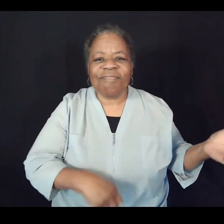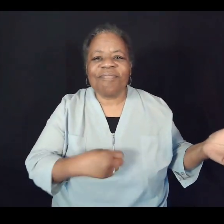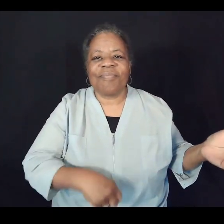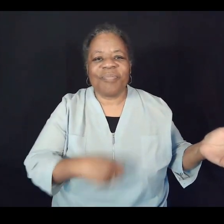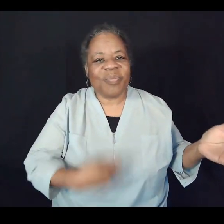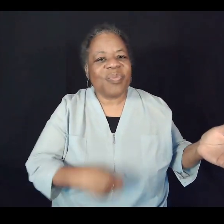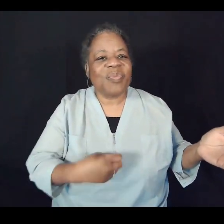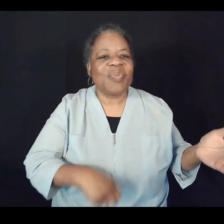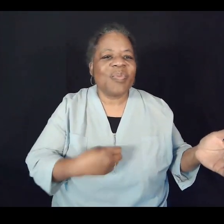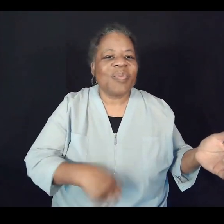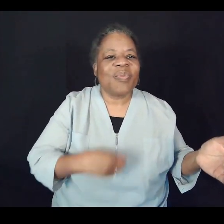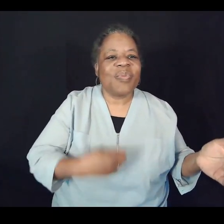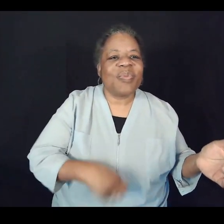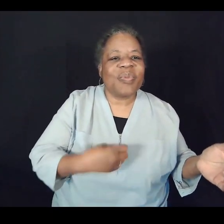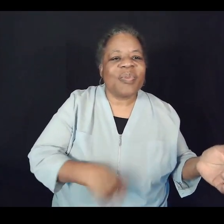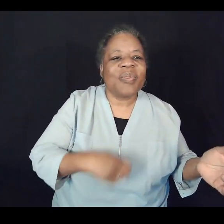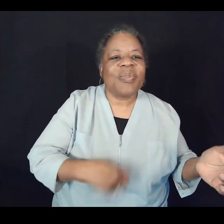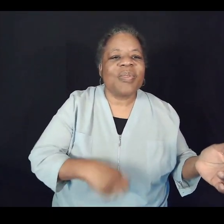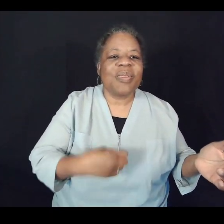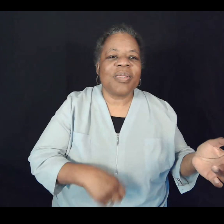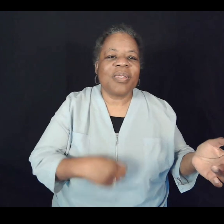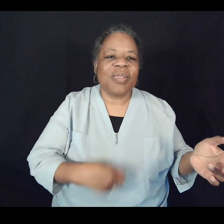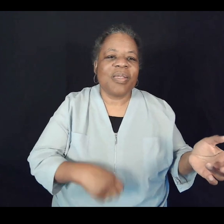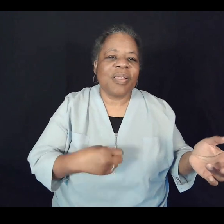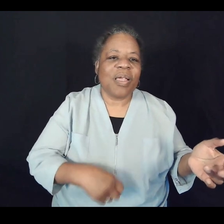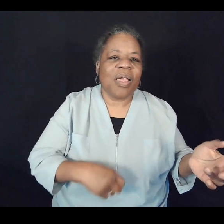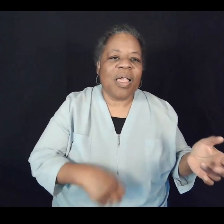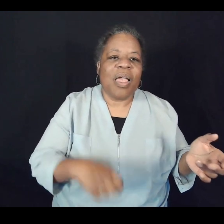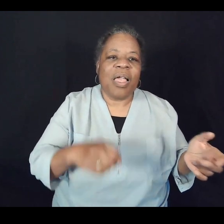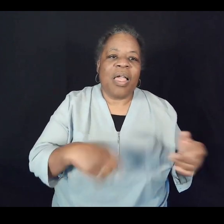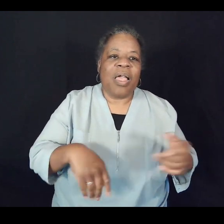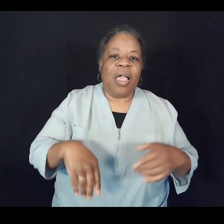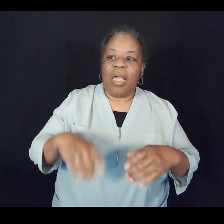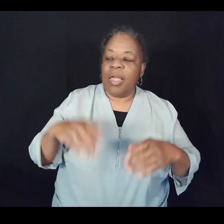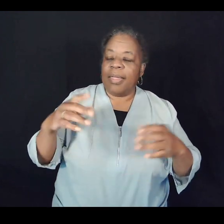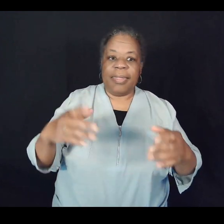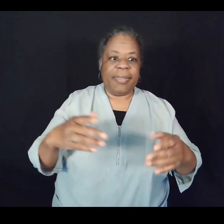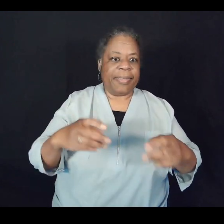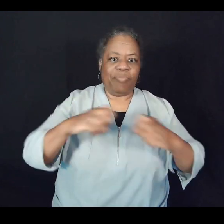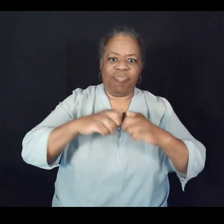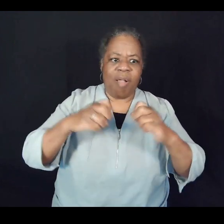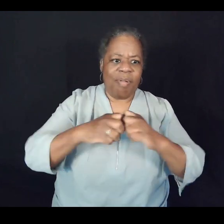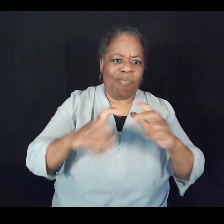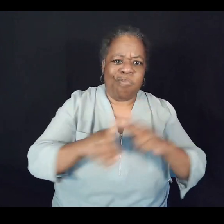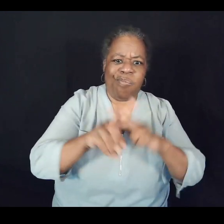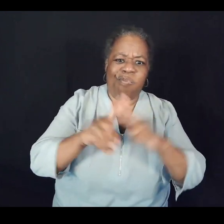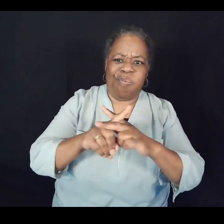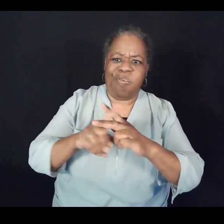Between us, by